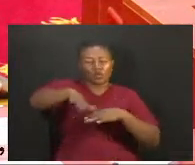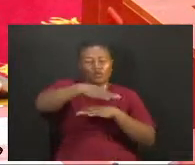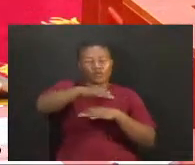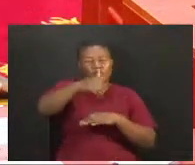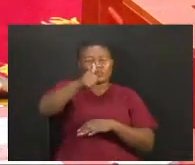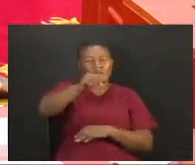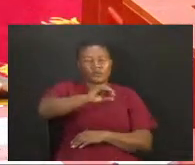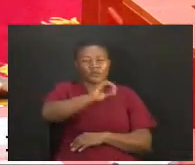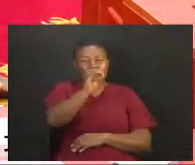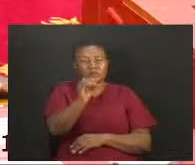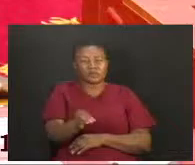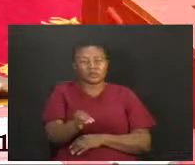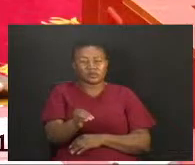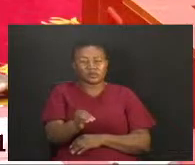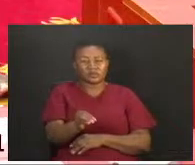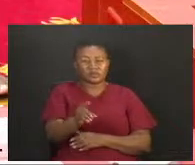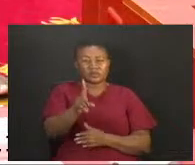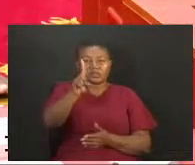other words,